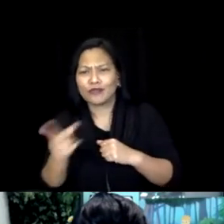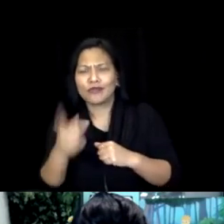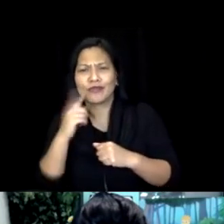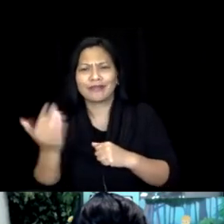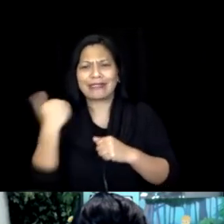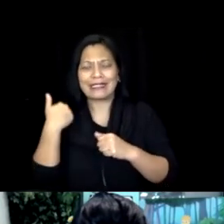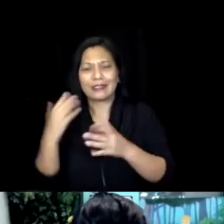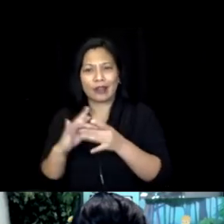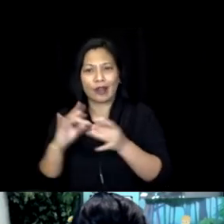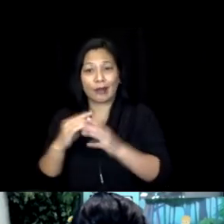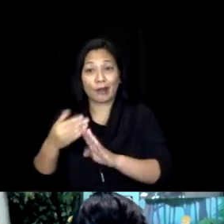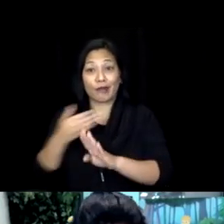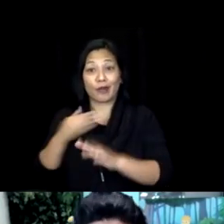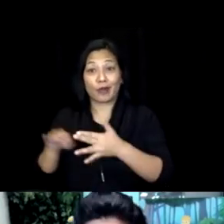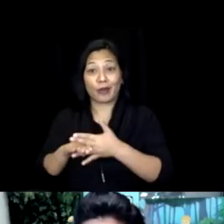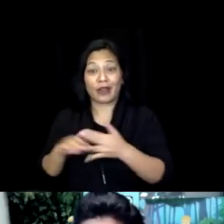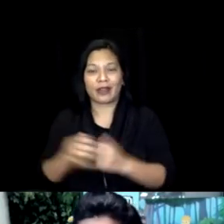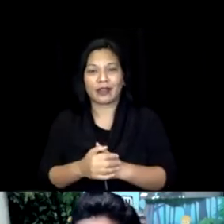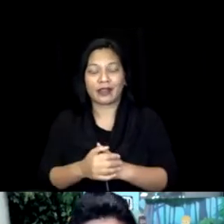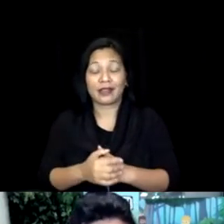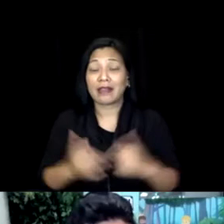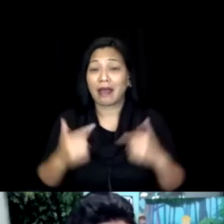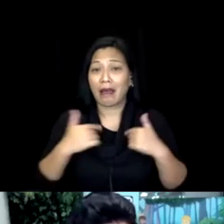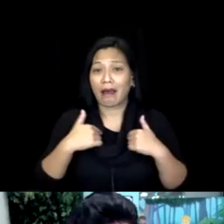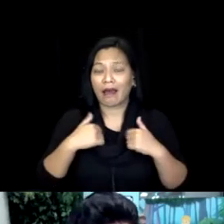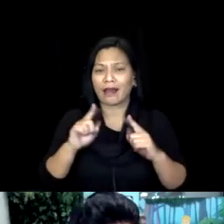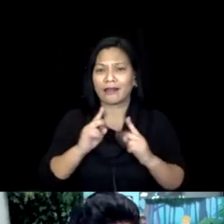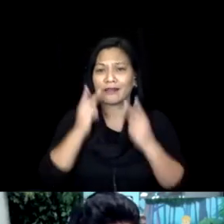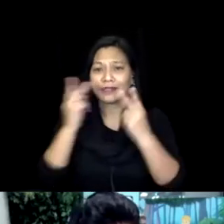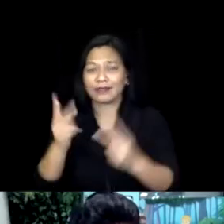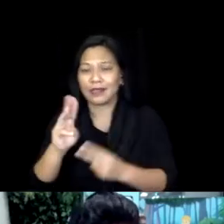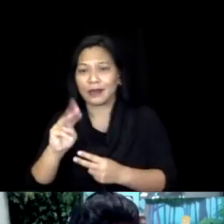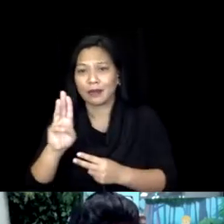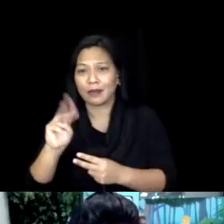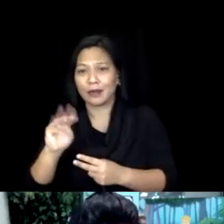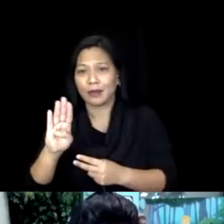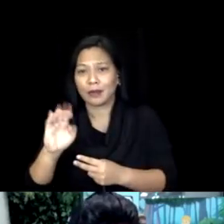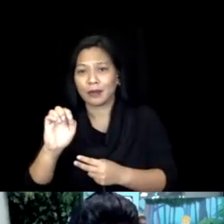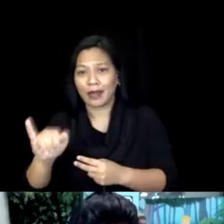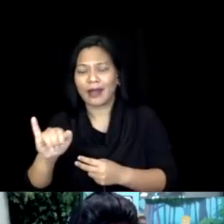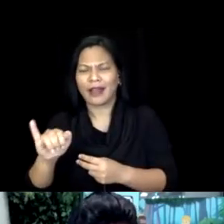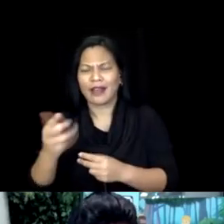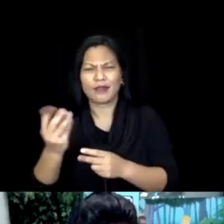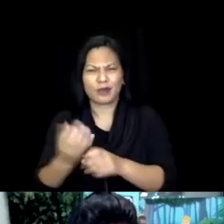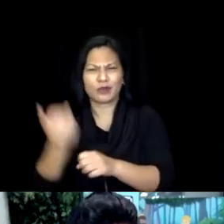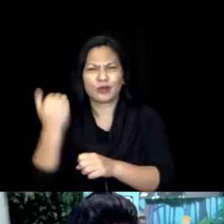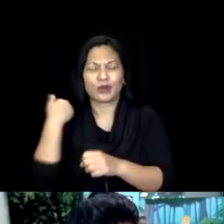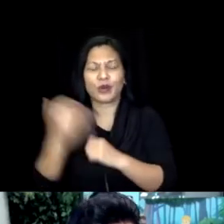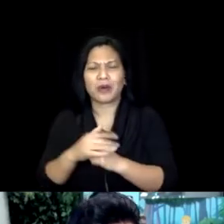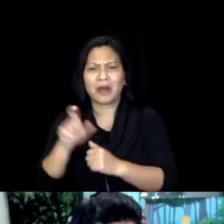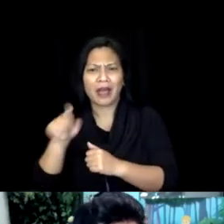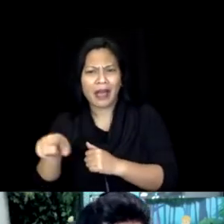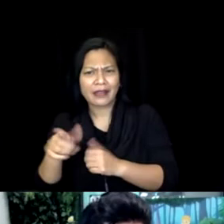And I'll preface it by, I was in Mumbai a number of years ago, and I asked my student guide there, how come some people call it